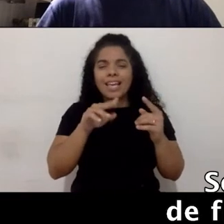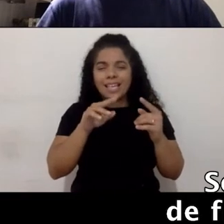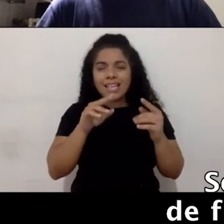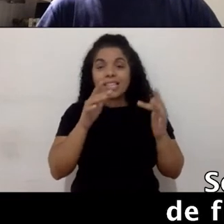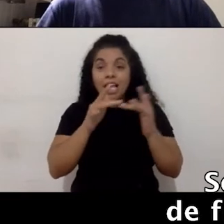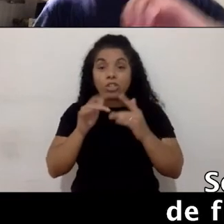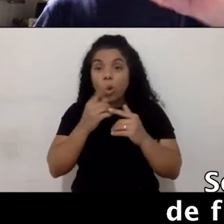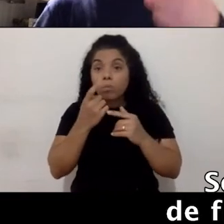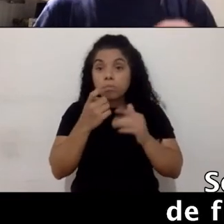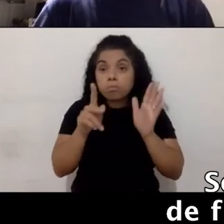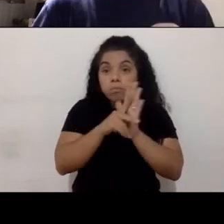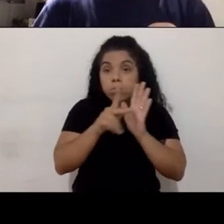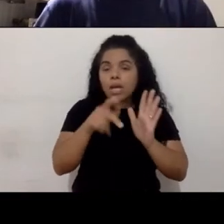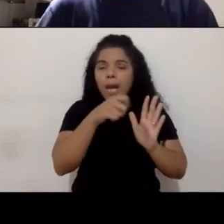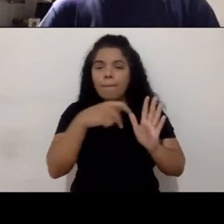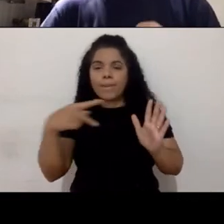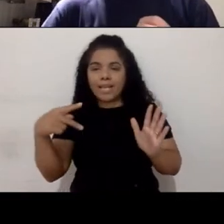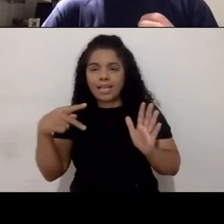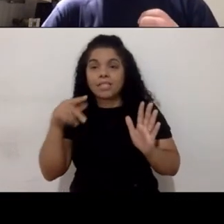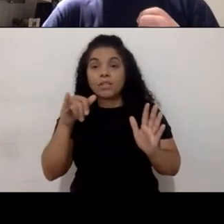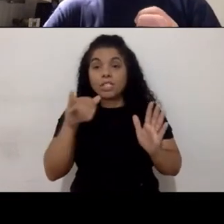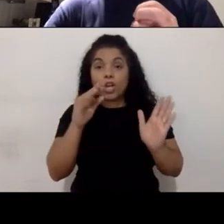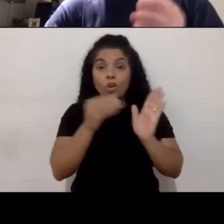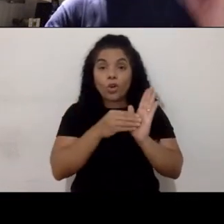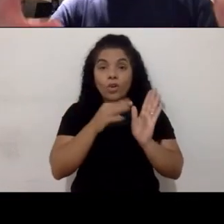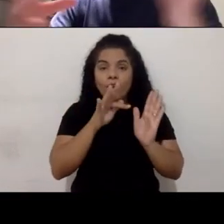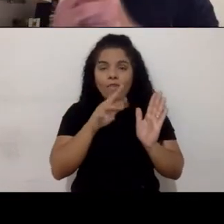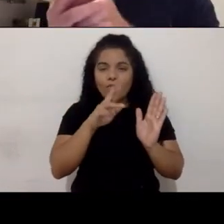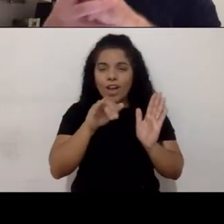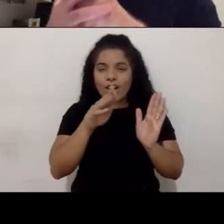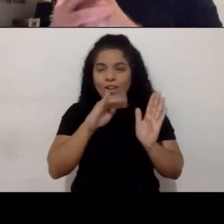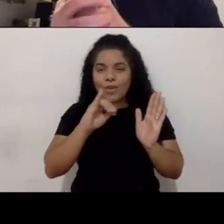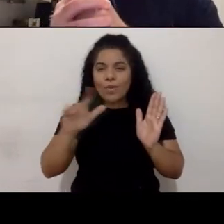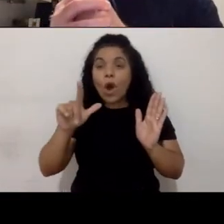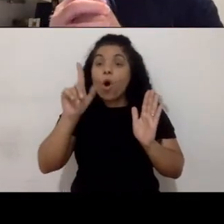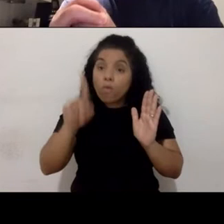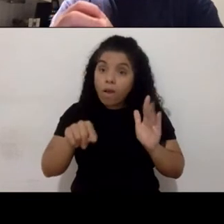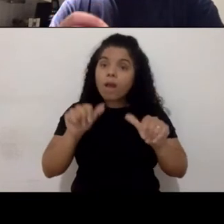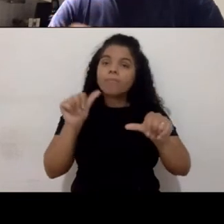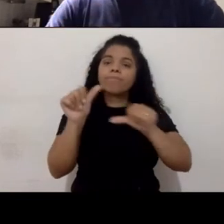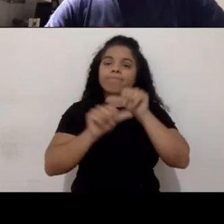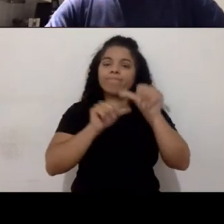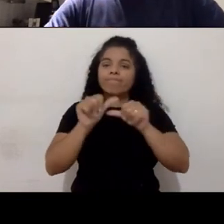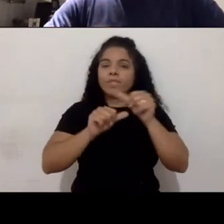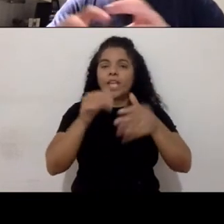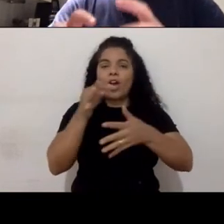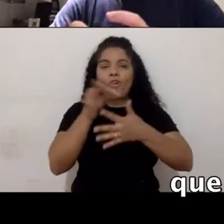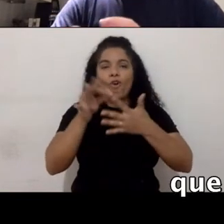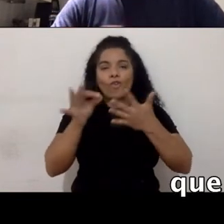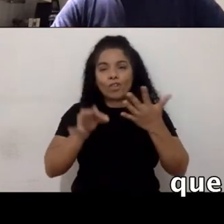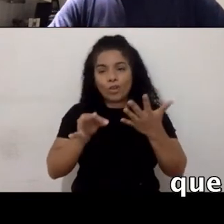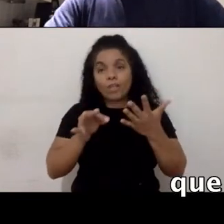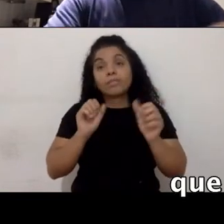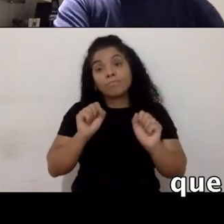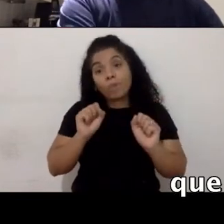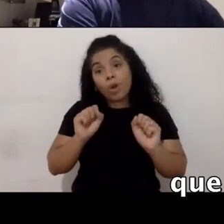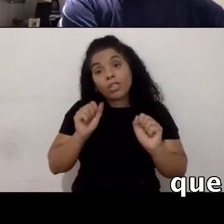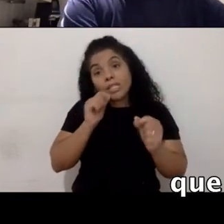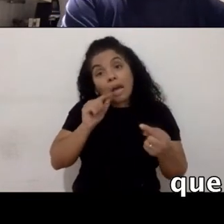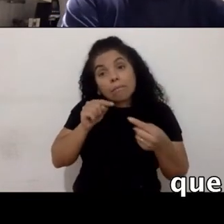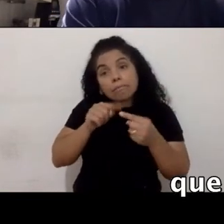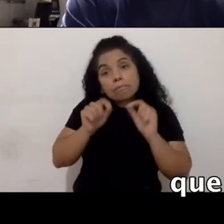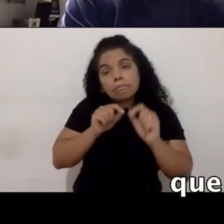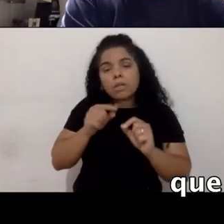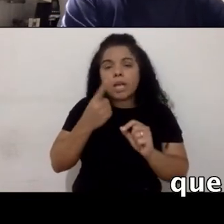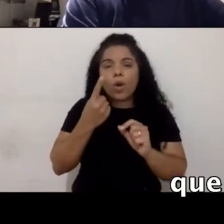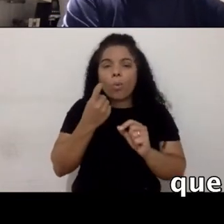VIP configuration, will tend to be associated with a single application. And so it can be useful to say, we're going to have some common network